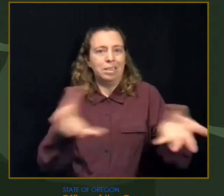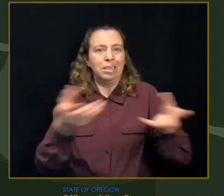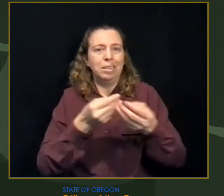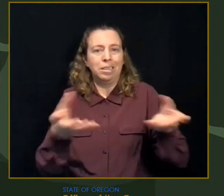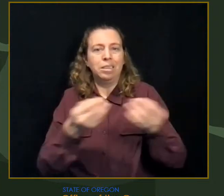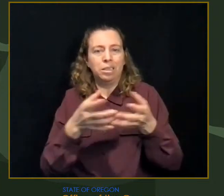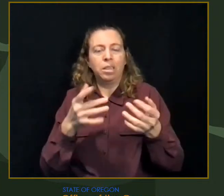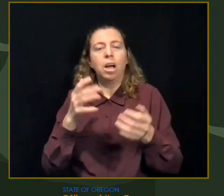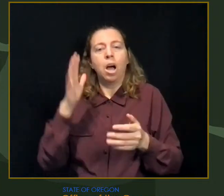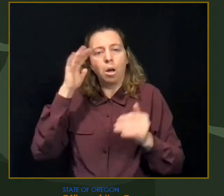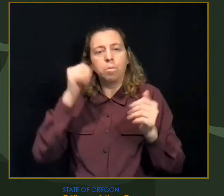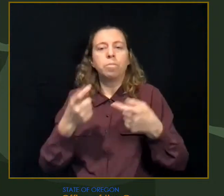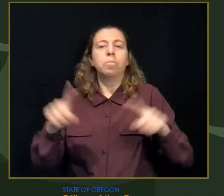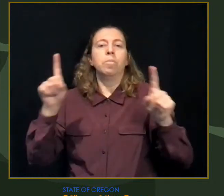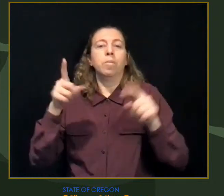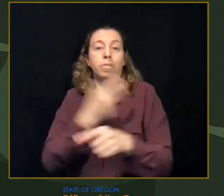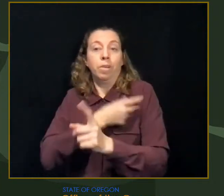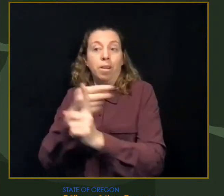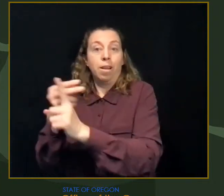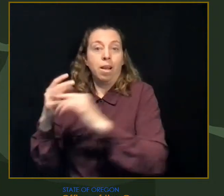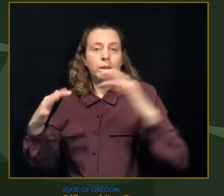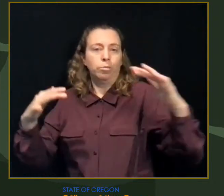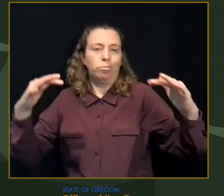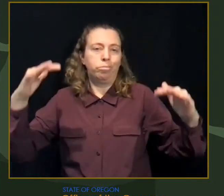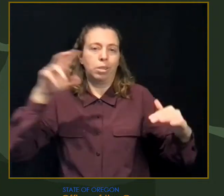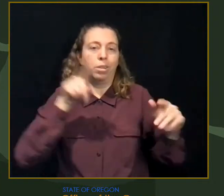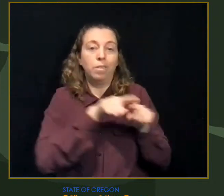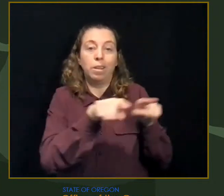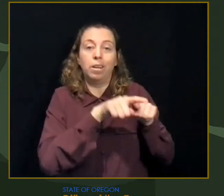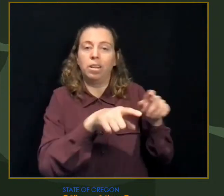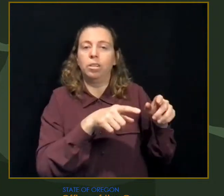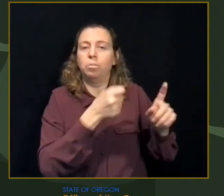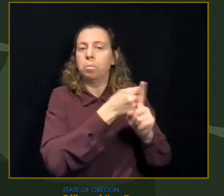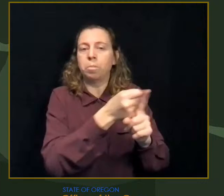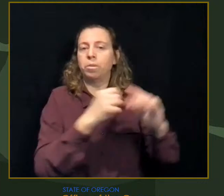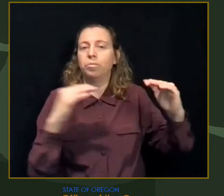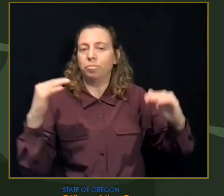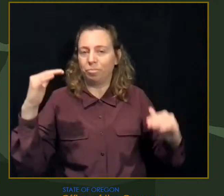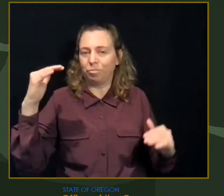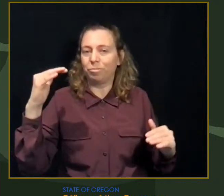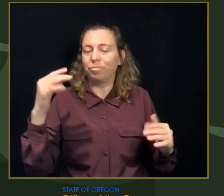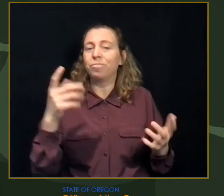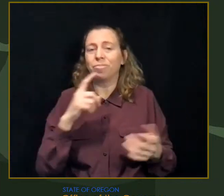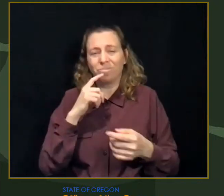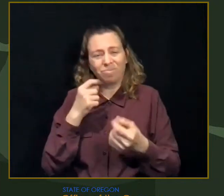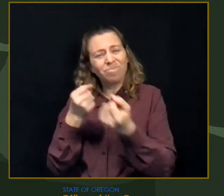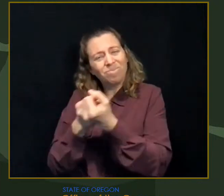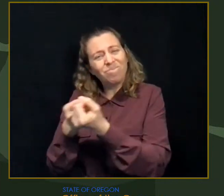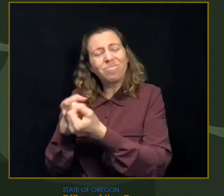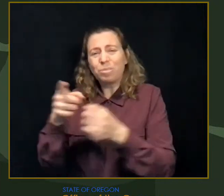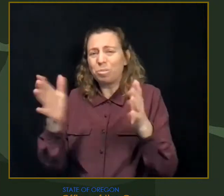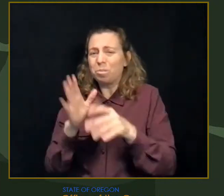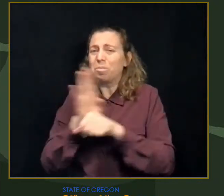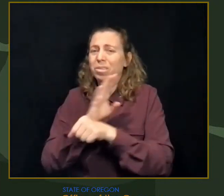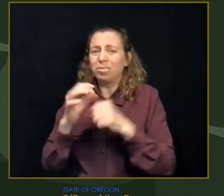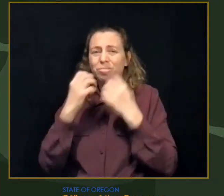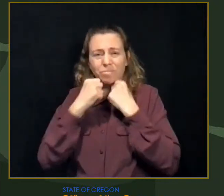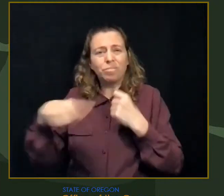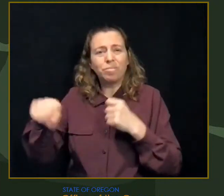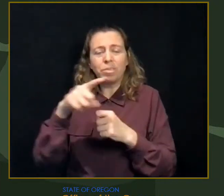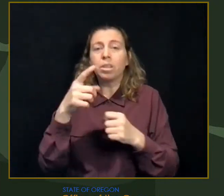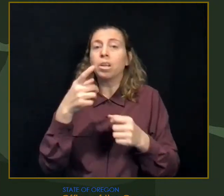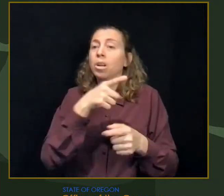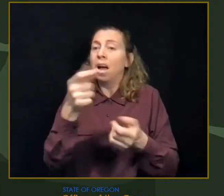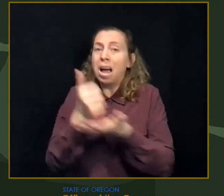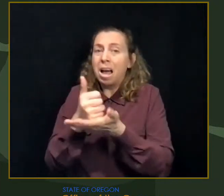that Oregonians can support their favorite businesses. They can continue to do takeout. There is the